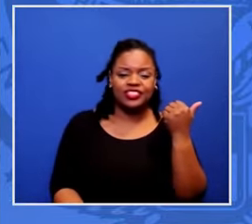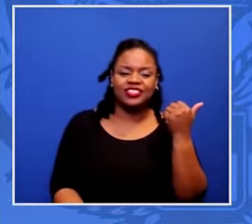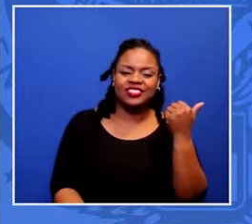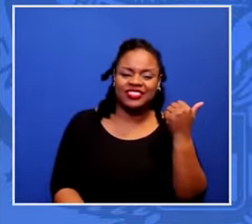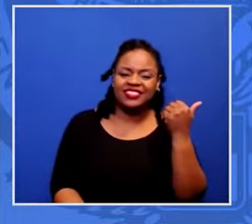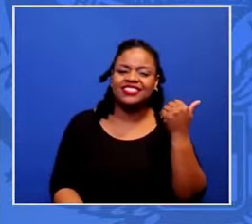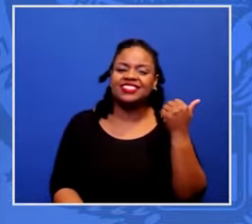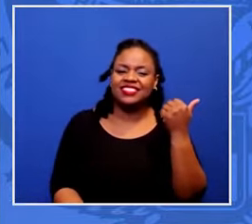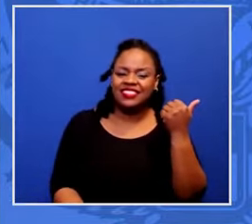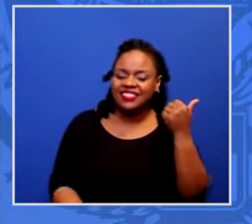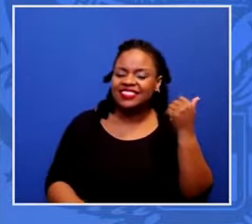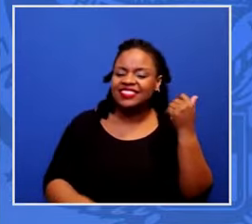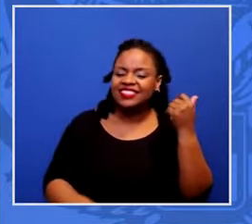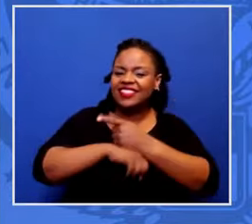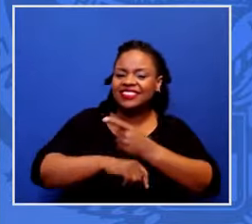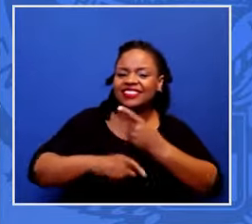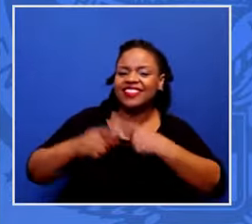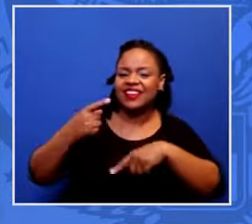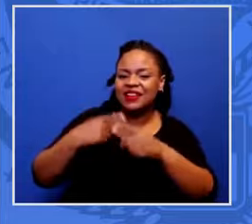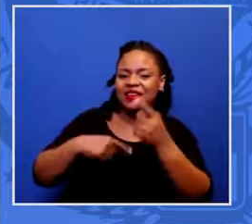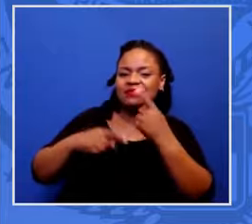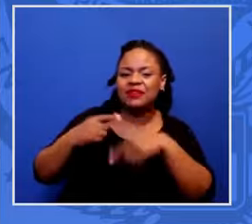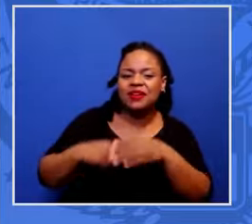better days are coming.